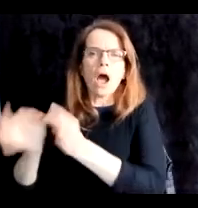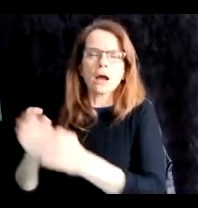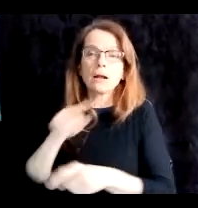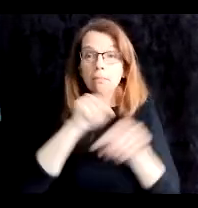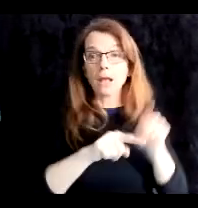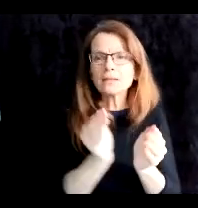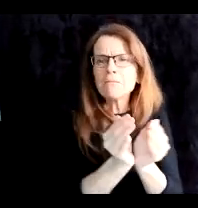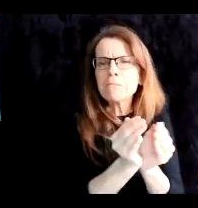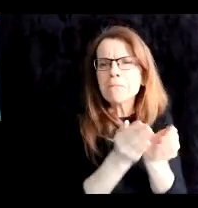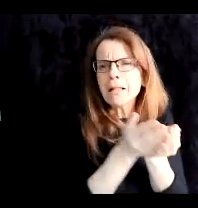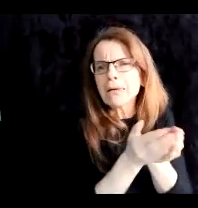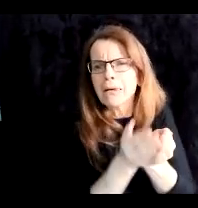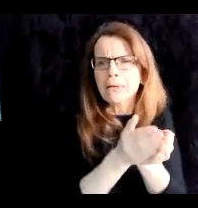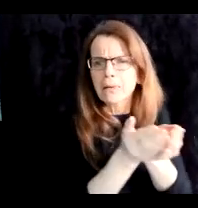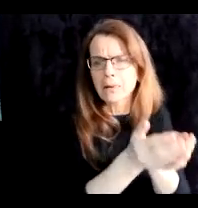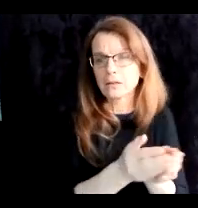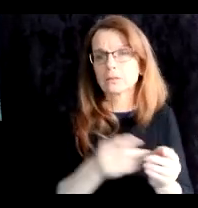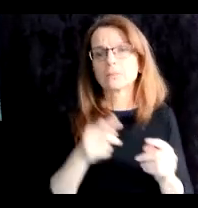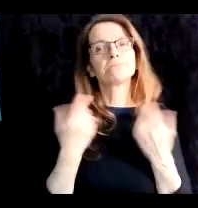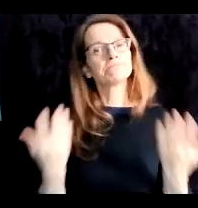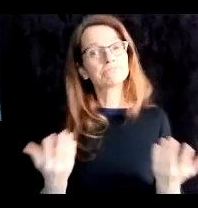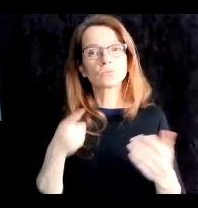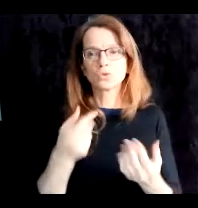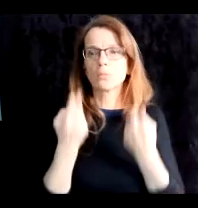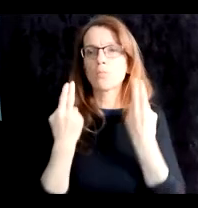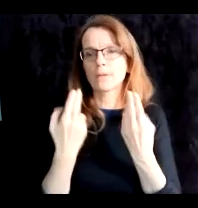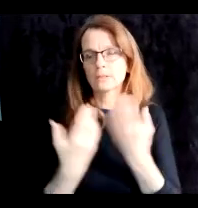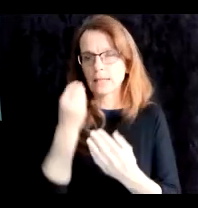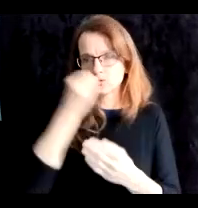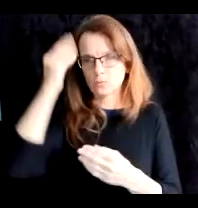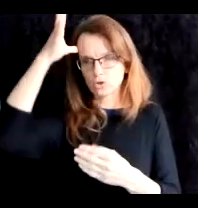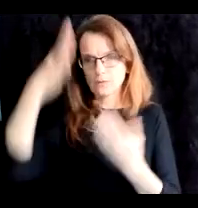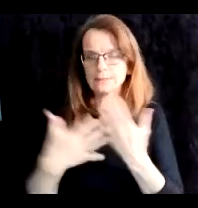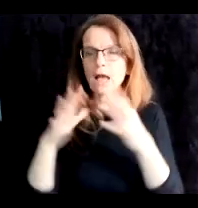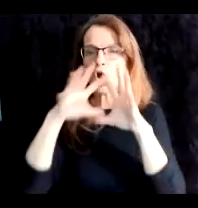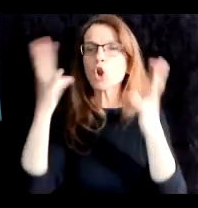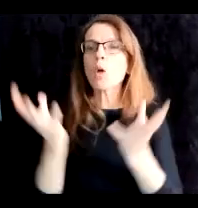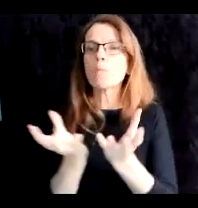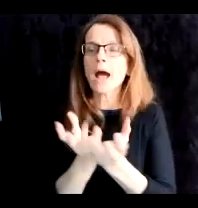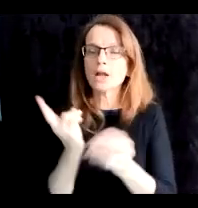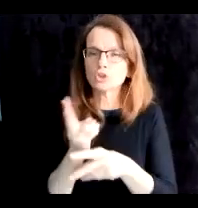of adults, is what are the structural and systemic issues